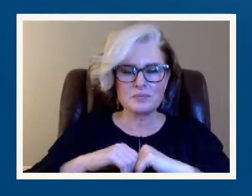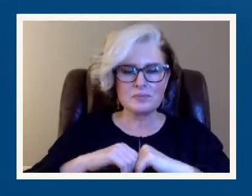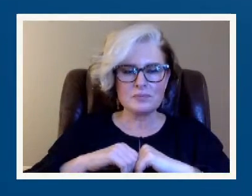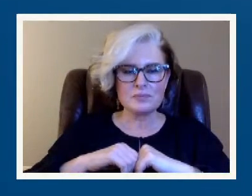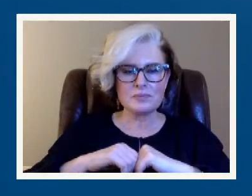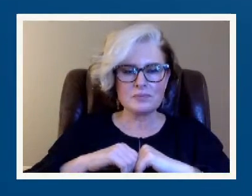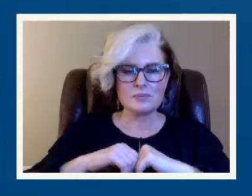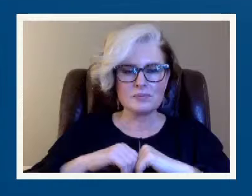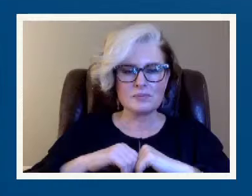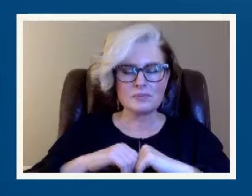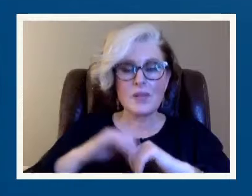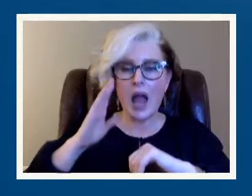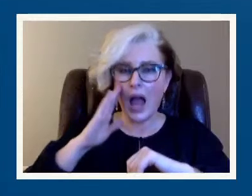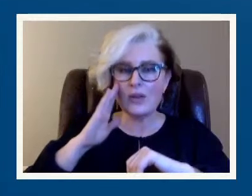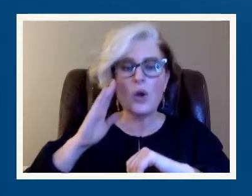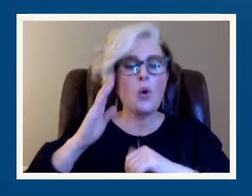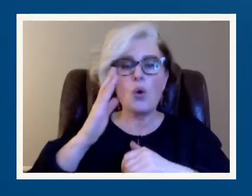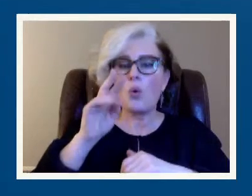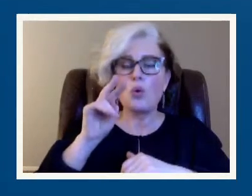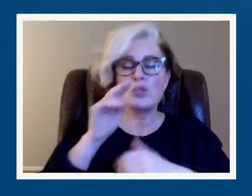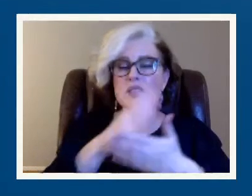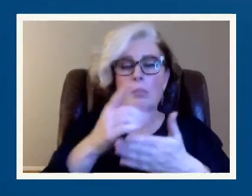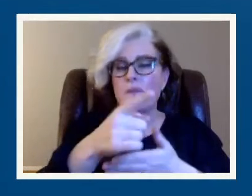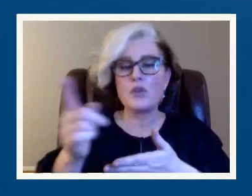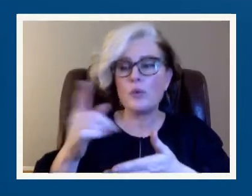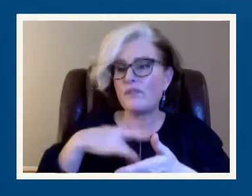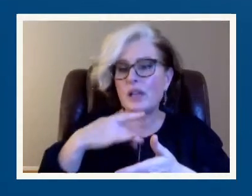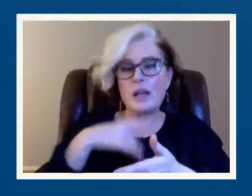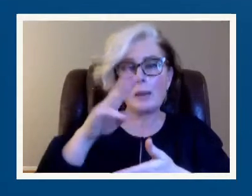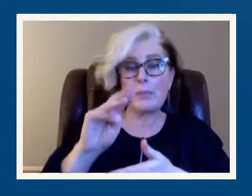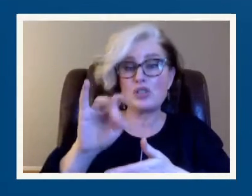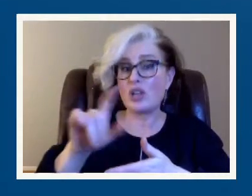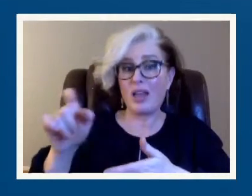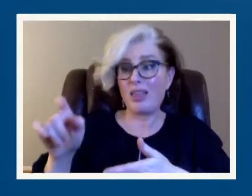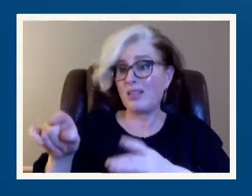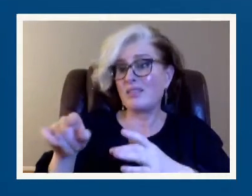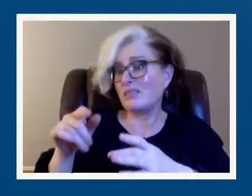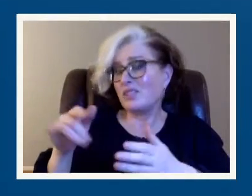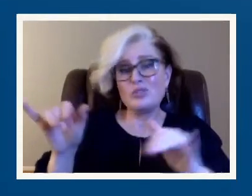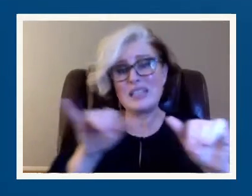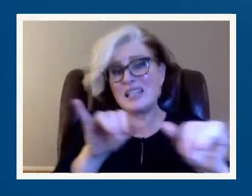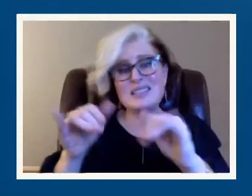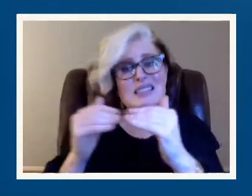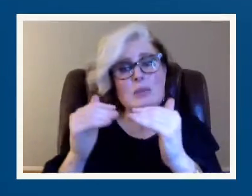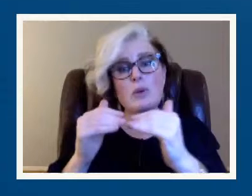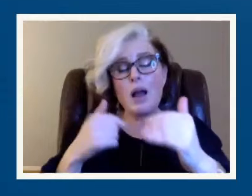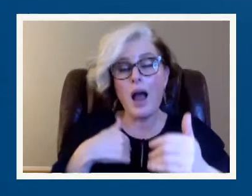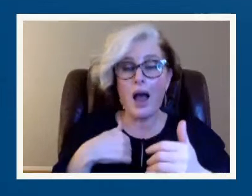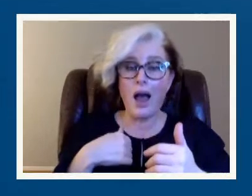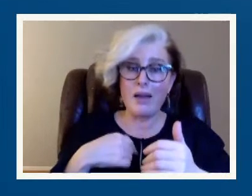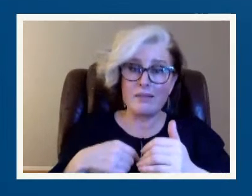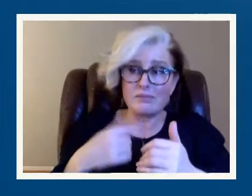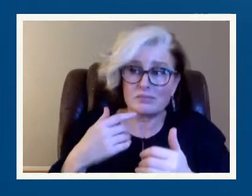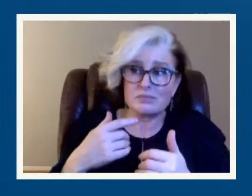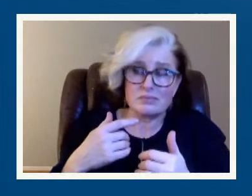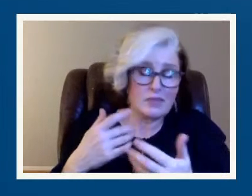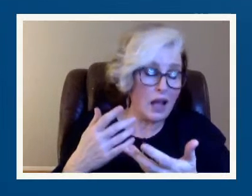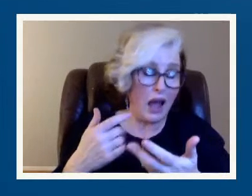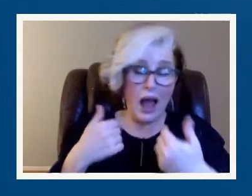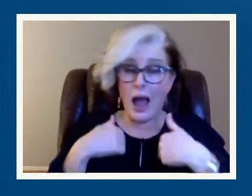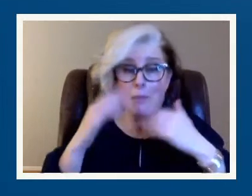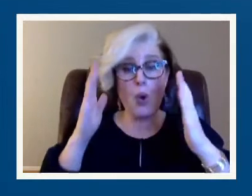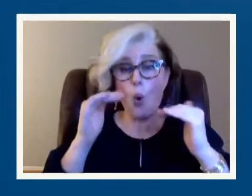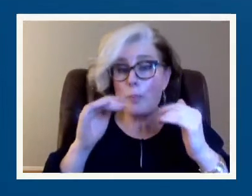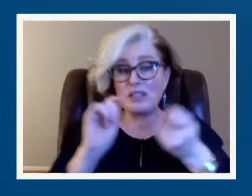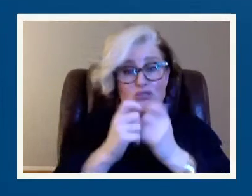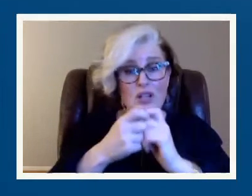And I know, look, I know some of you probably feel like Michelle does sometimes, because I feel, even me, the hope and change guy, I can get